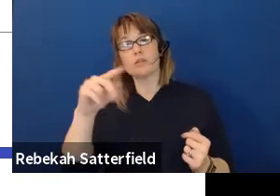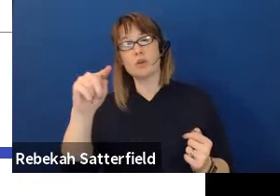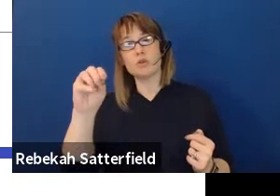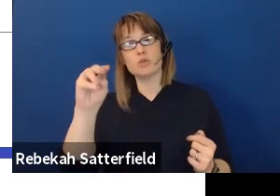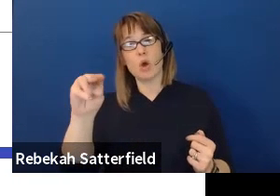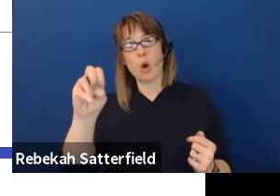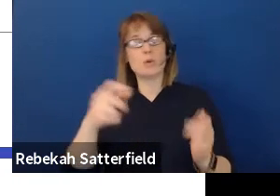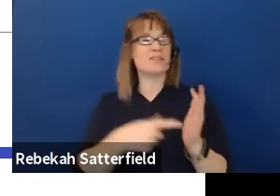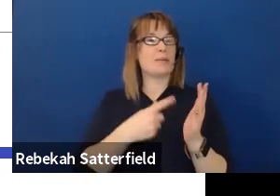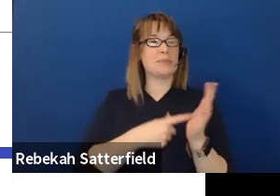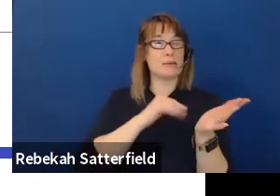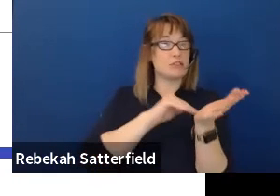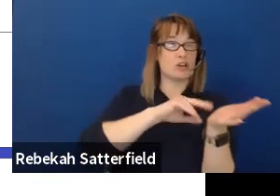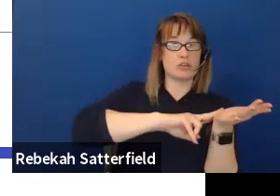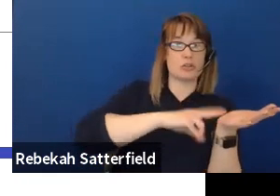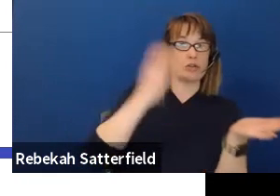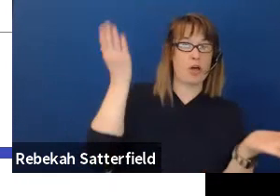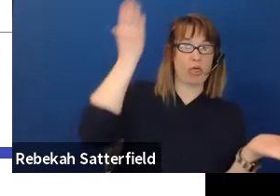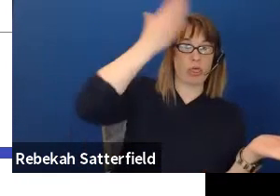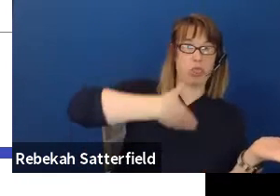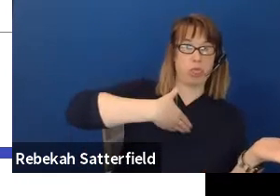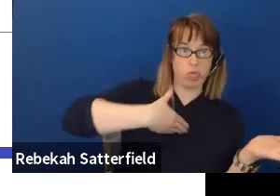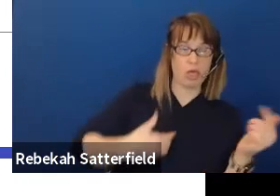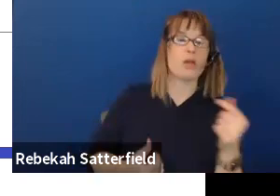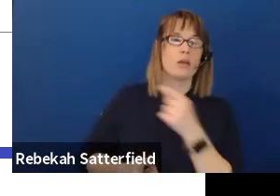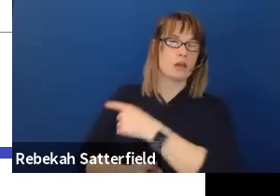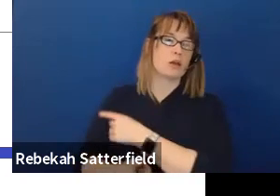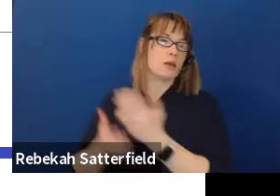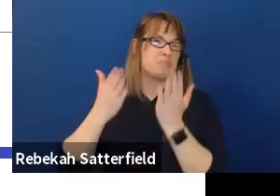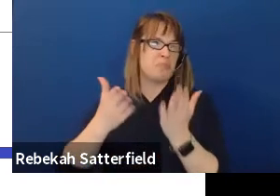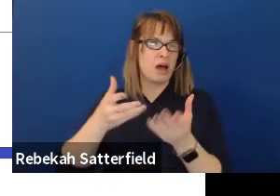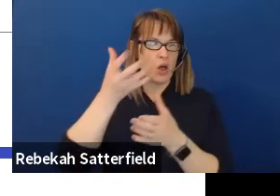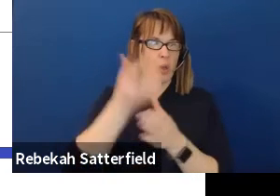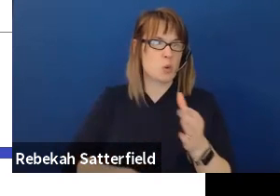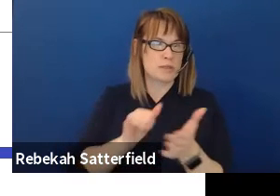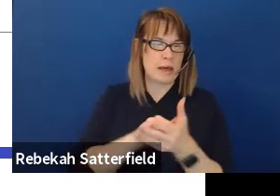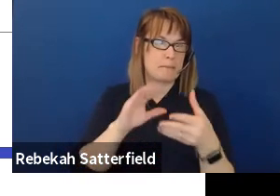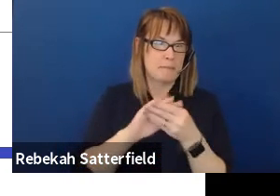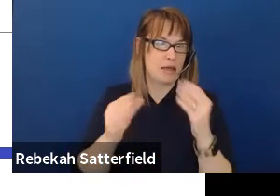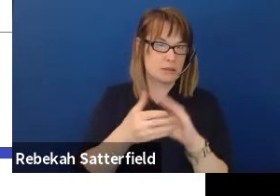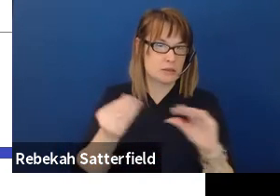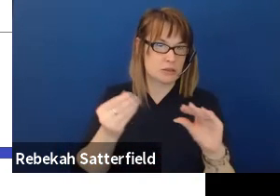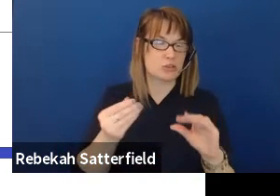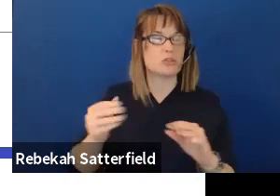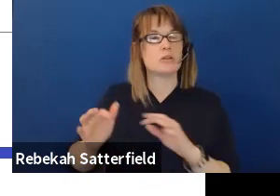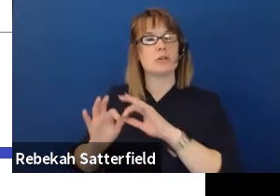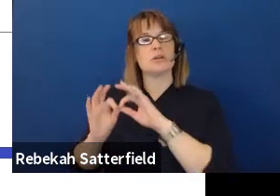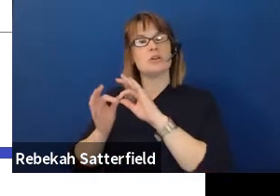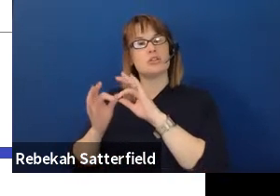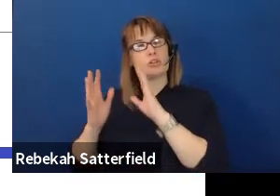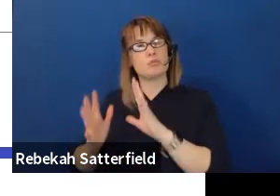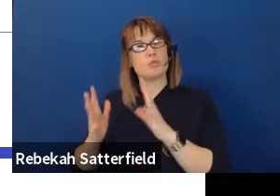by the provider. Therefore, you may lose the true meaning of the message. Interpreters want